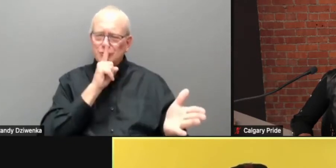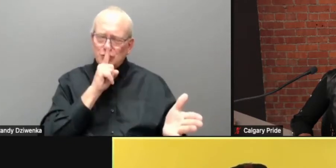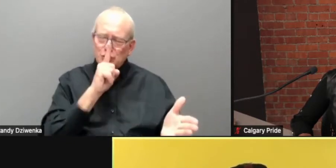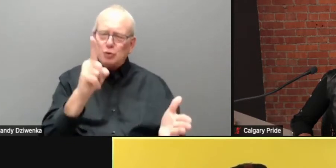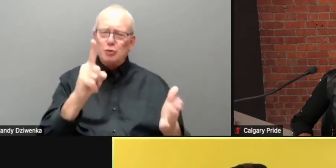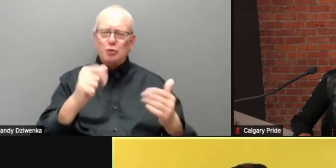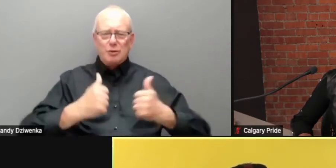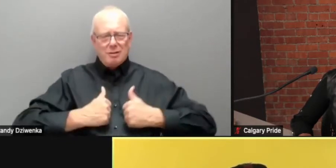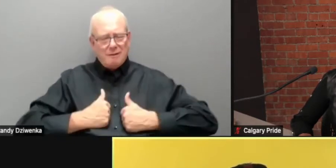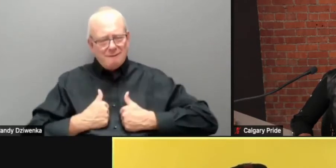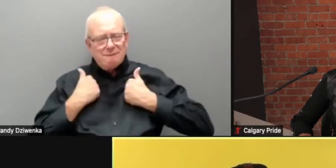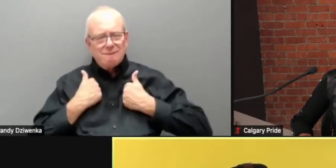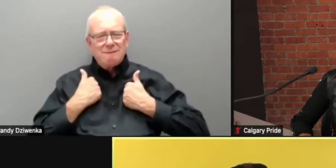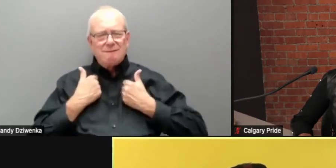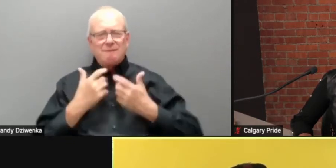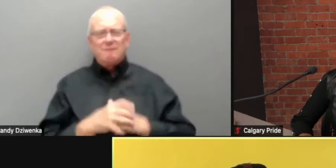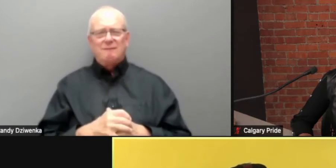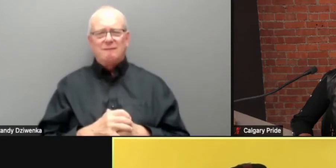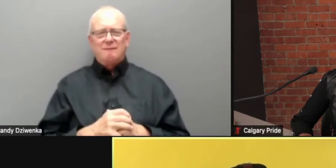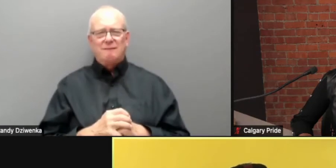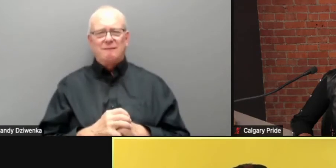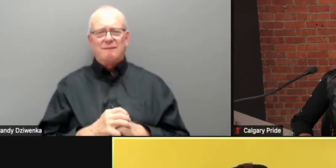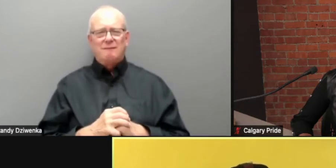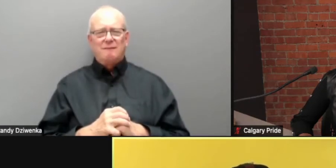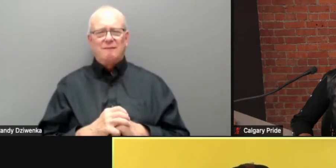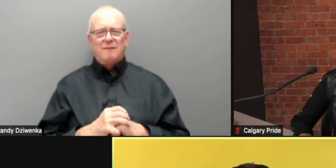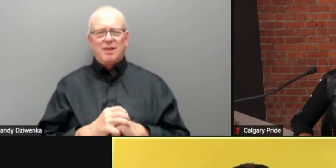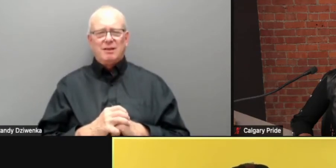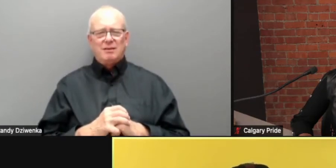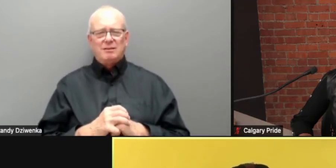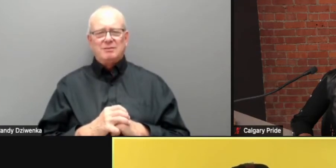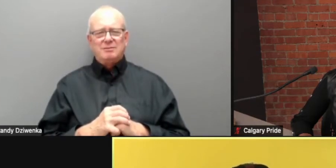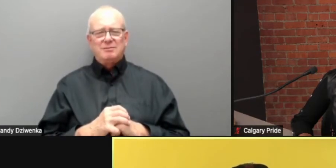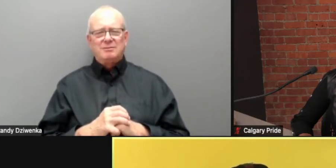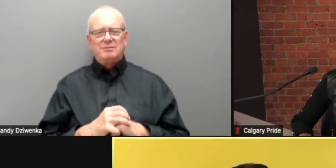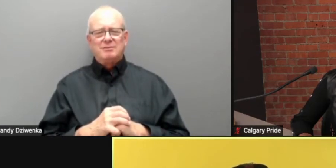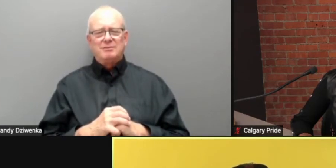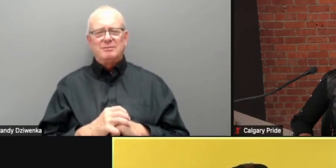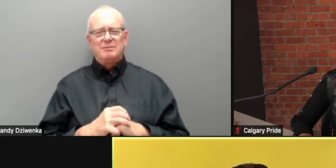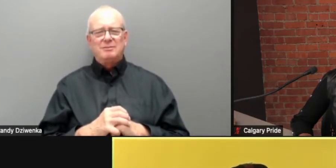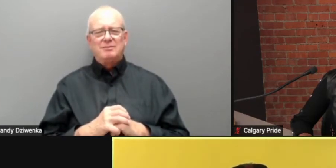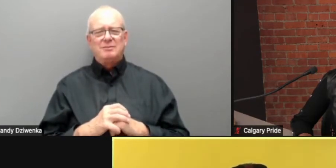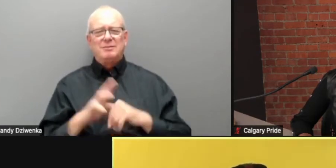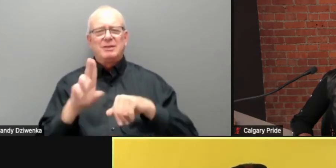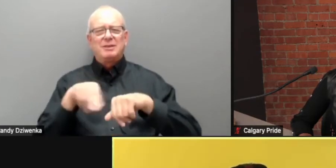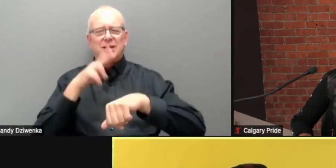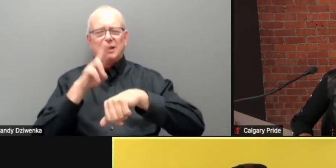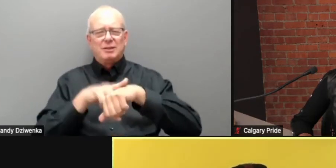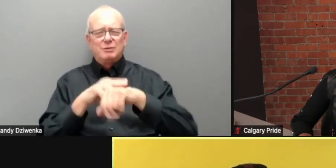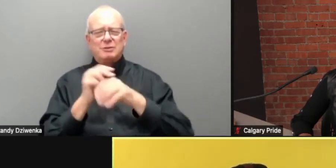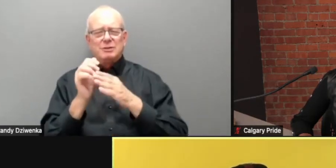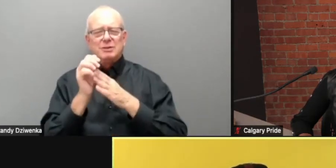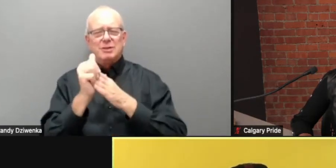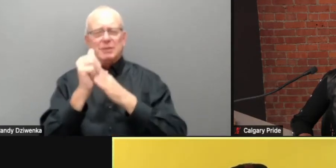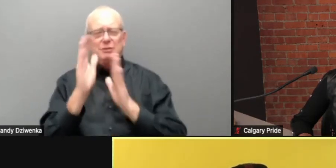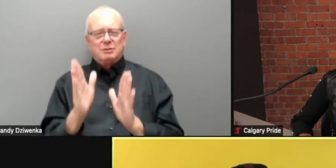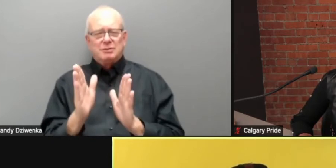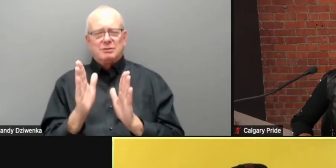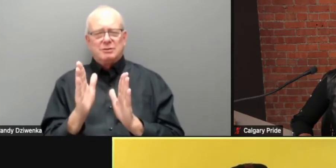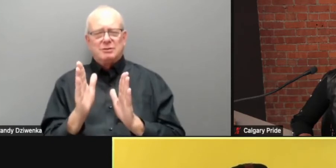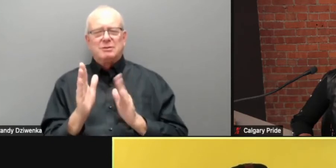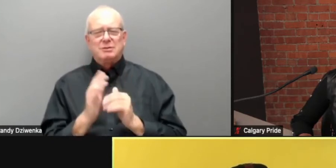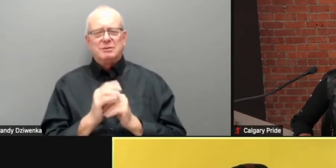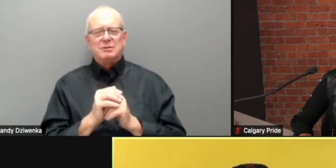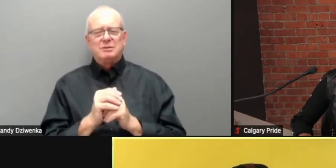own national leader Mahatma Gandhi. I have read his biography, and